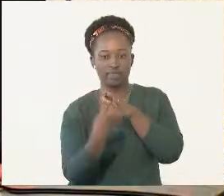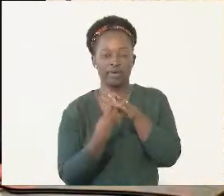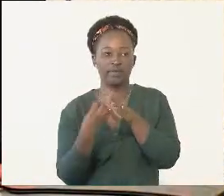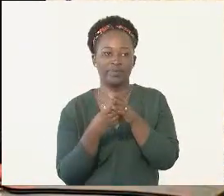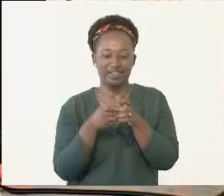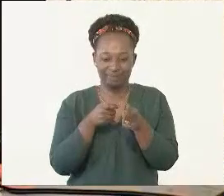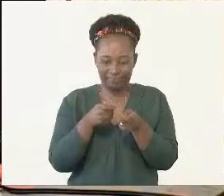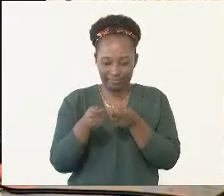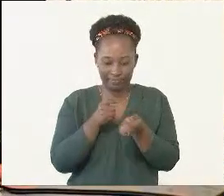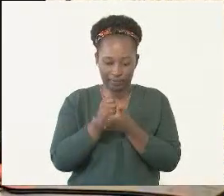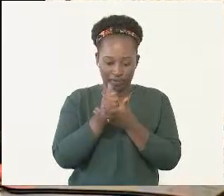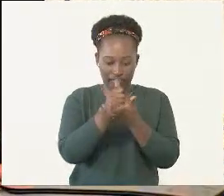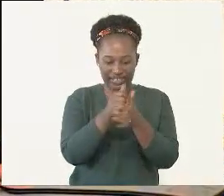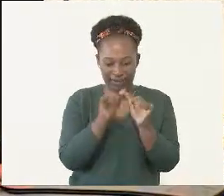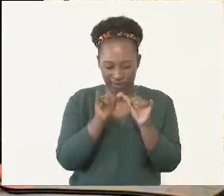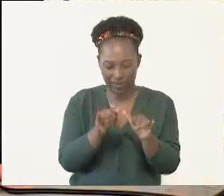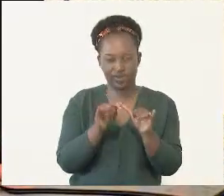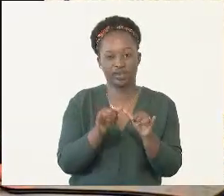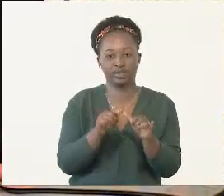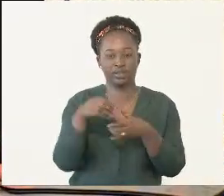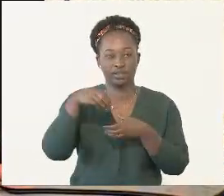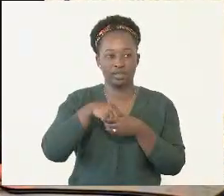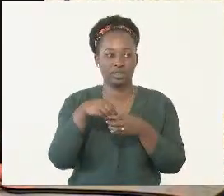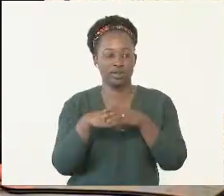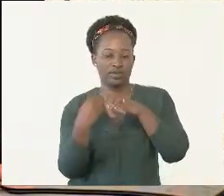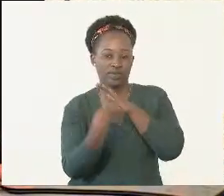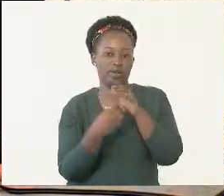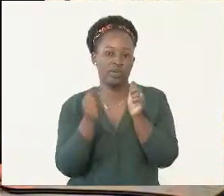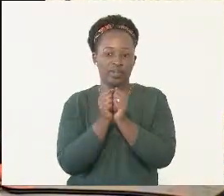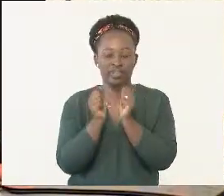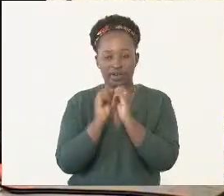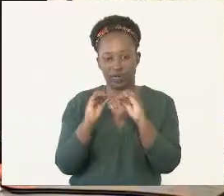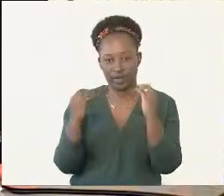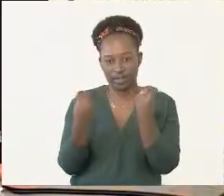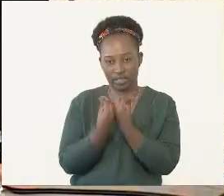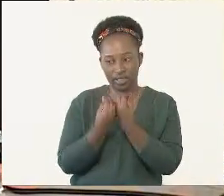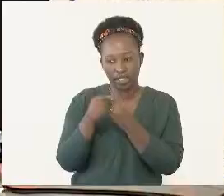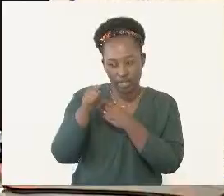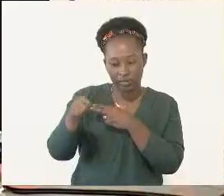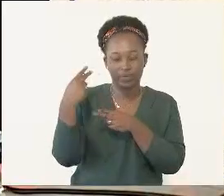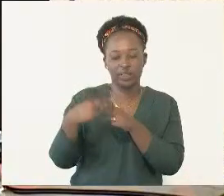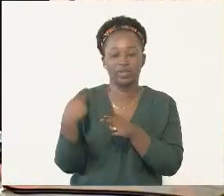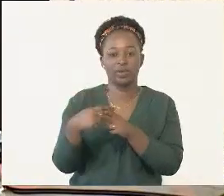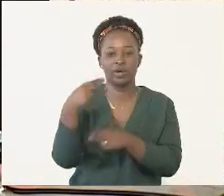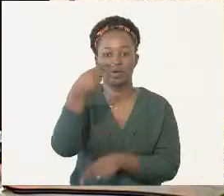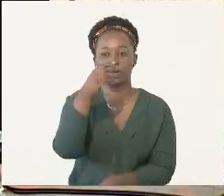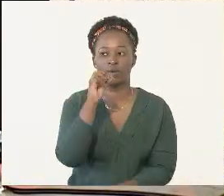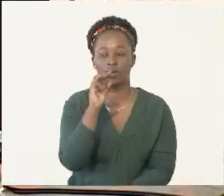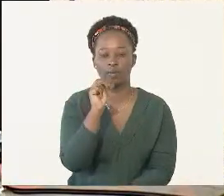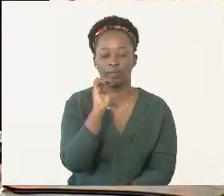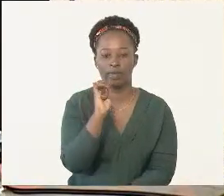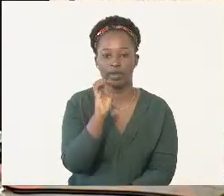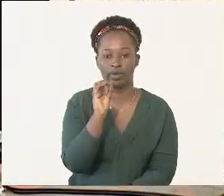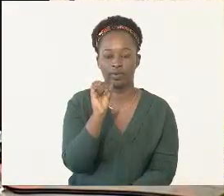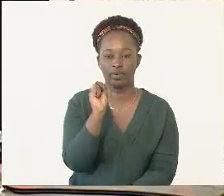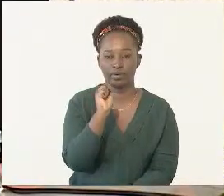maintaining the constant internal environment within an organism, it is referred to homeostasis. Student, I